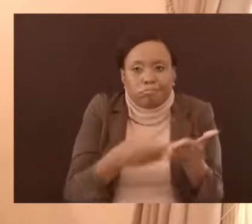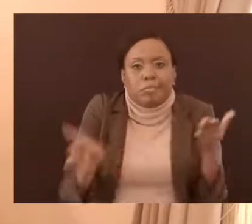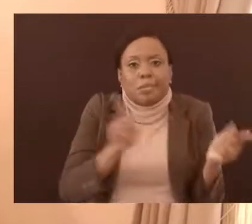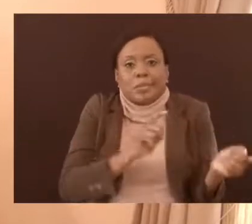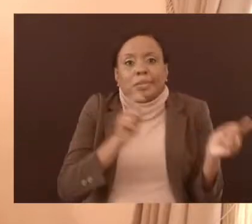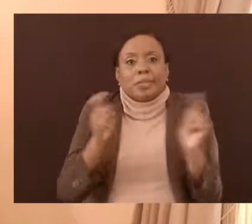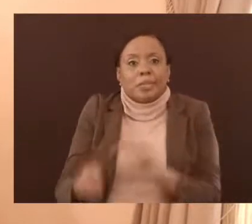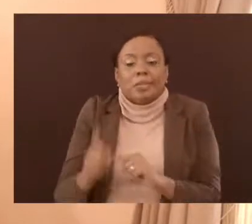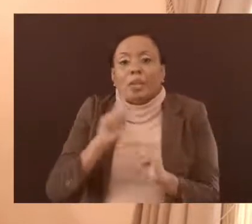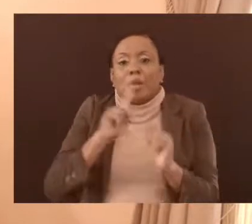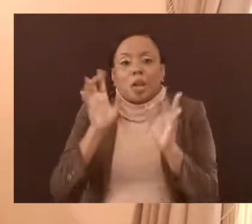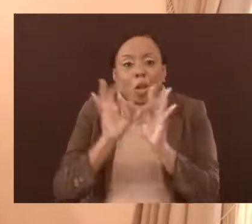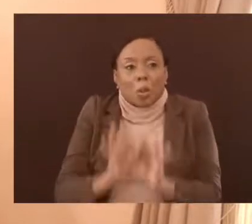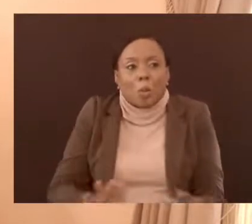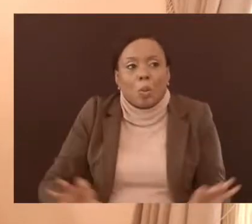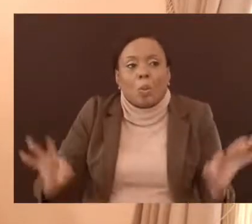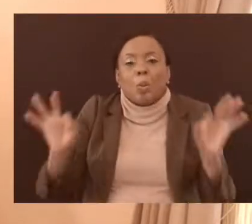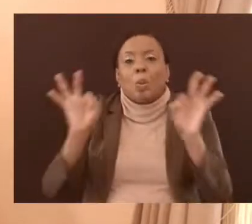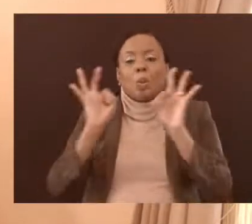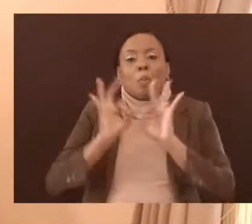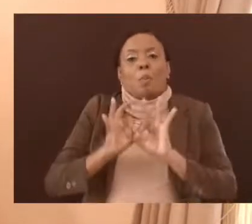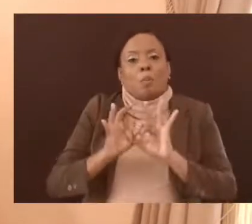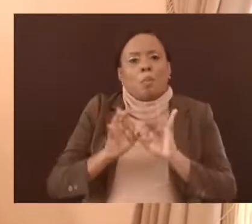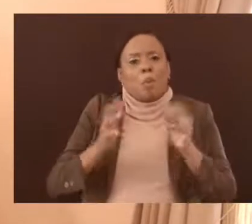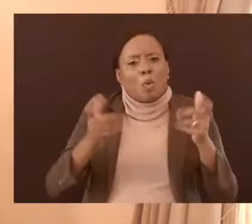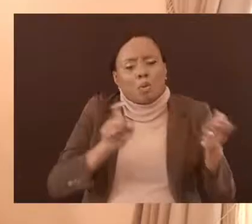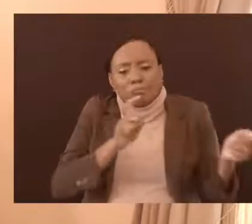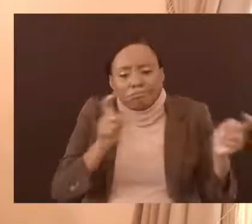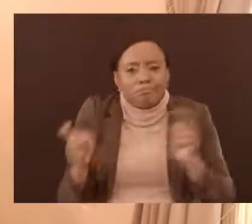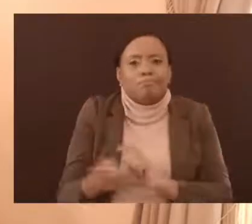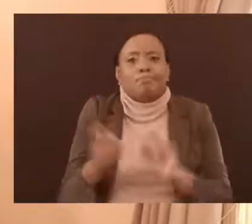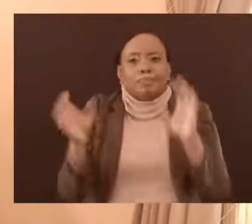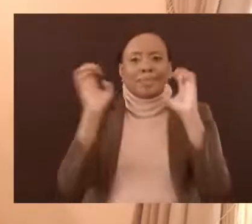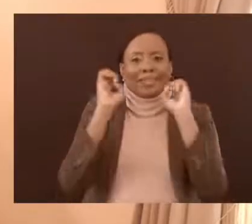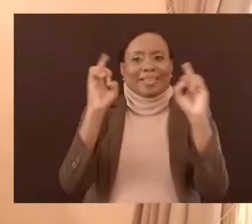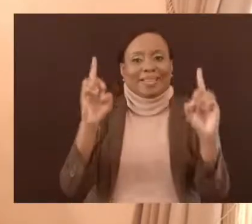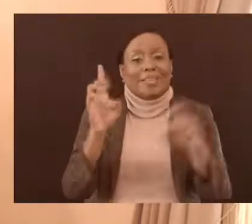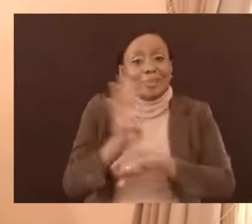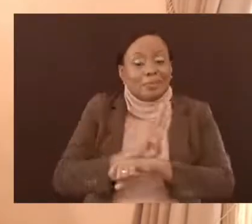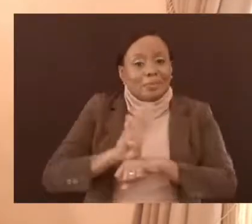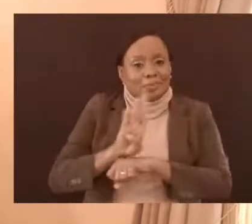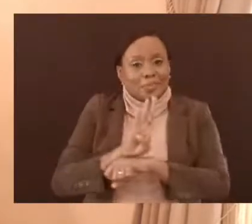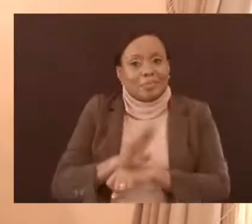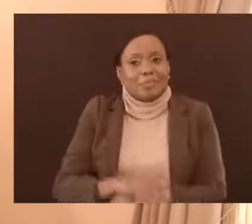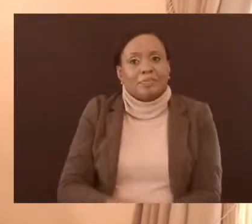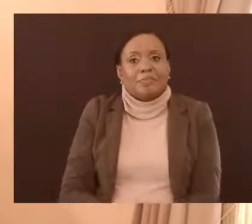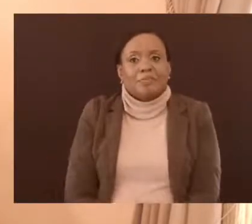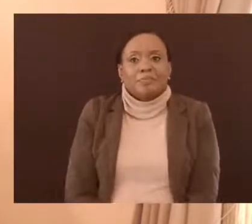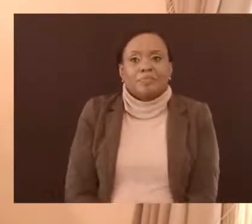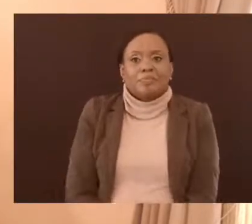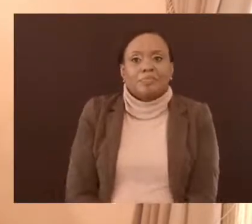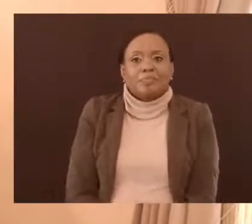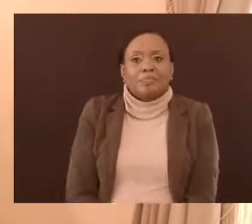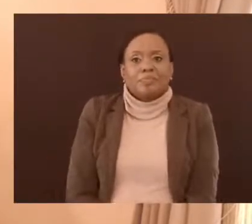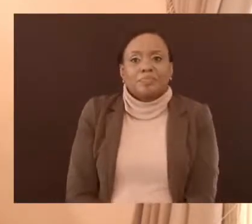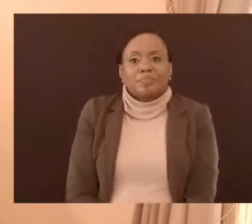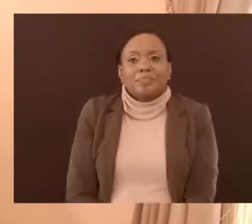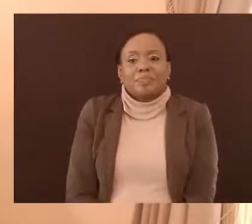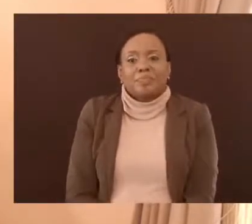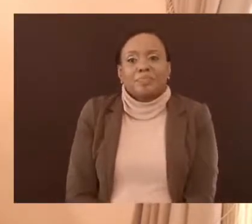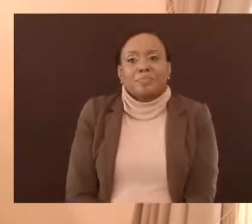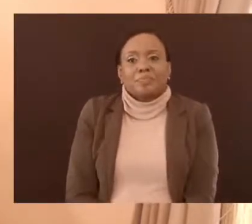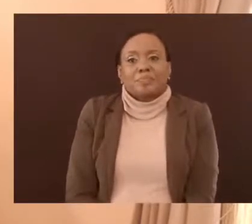we do as we seek to reform and transform education in Barbados. A couple of weeks ago, we had